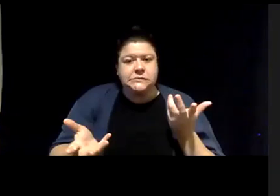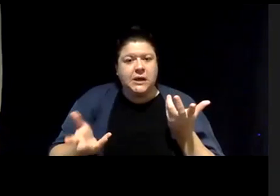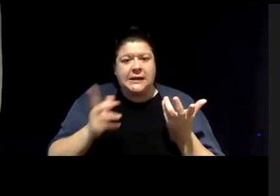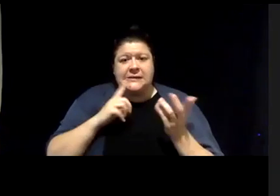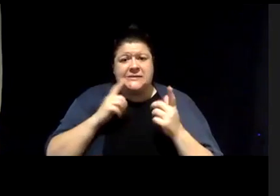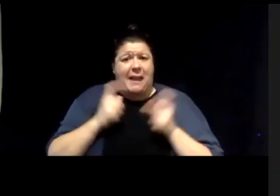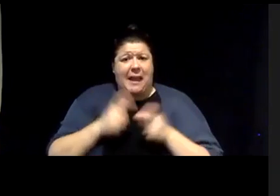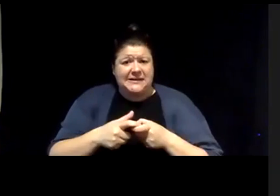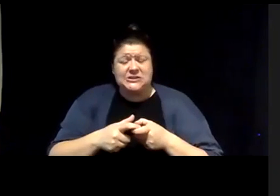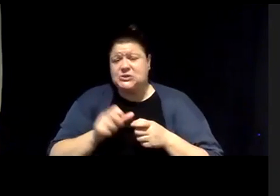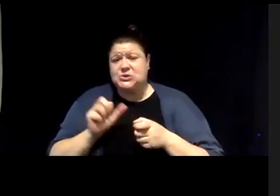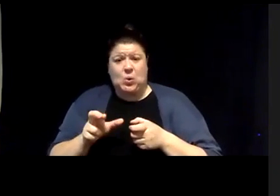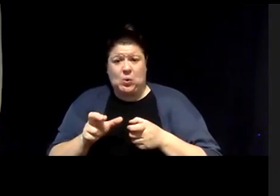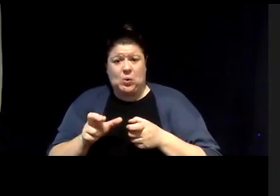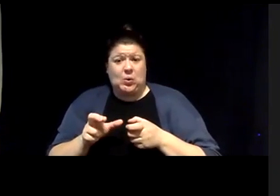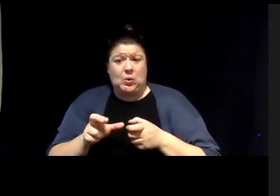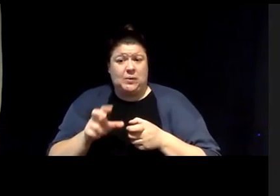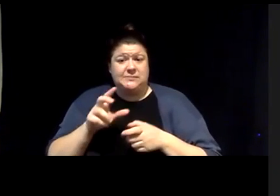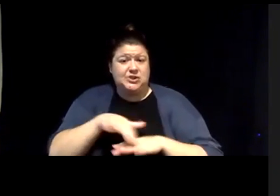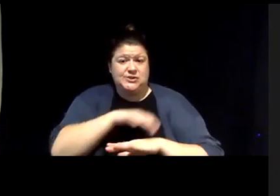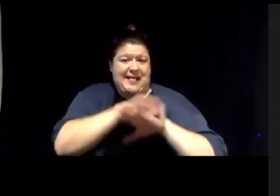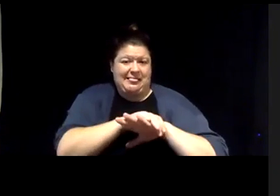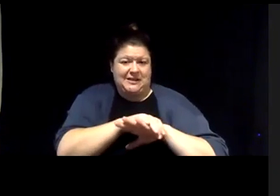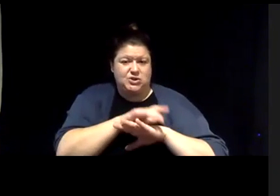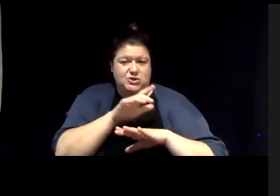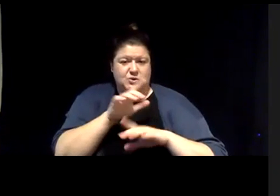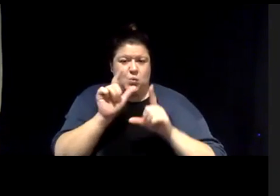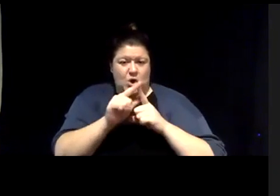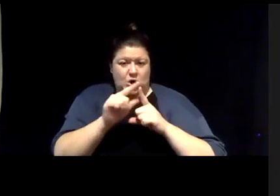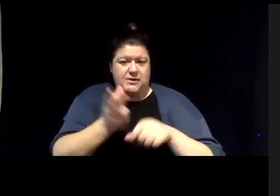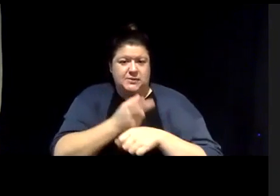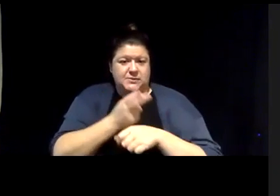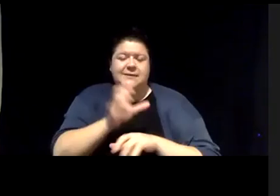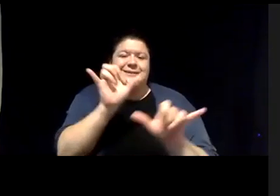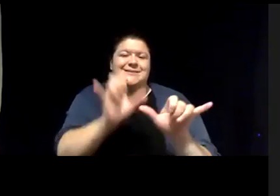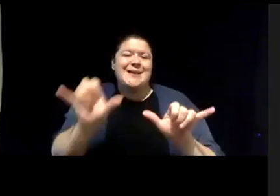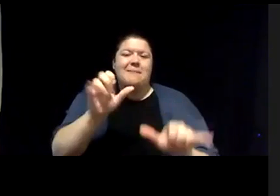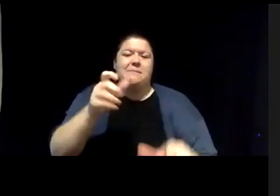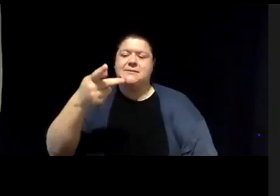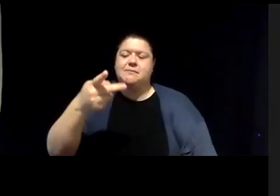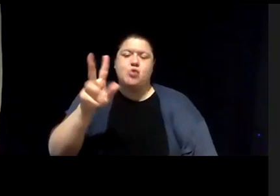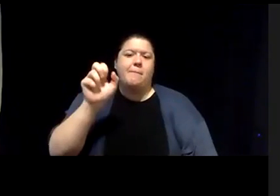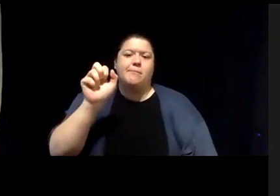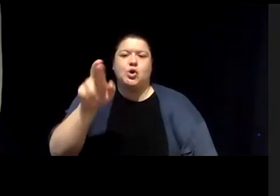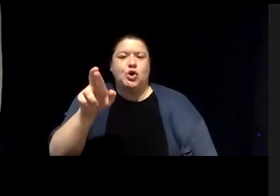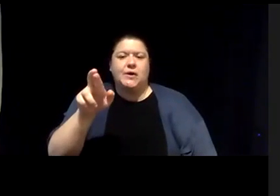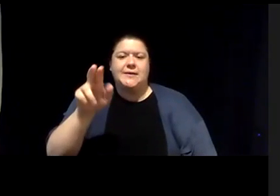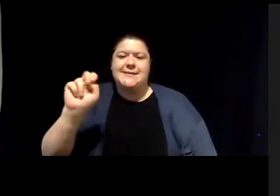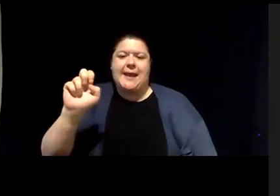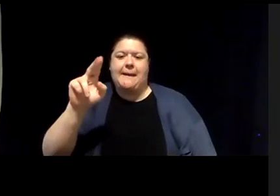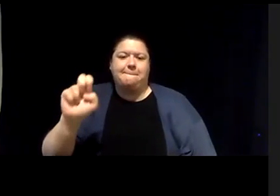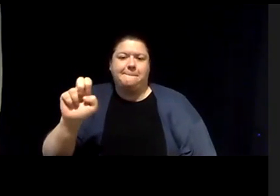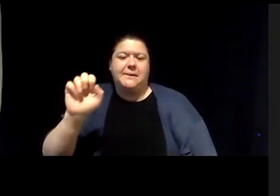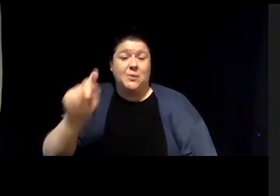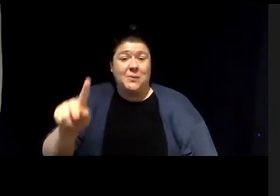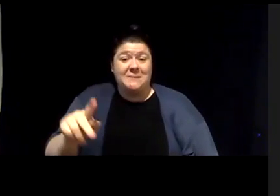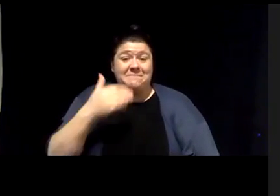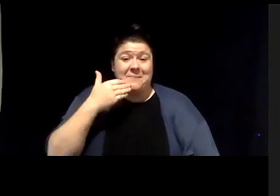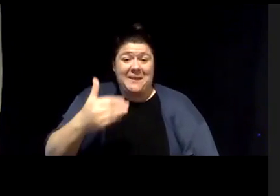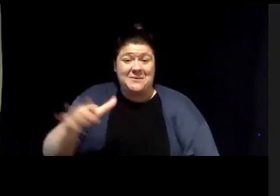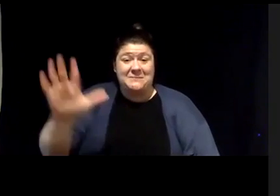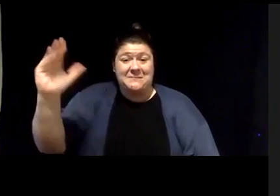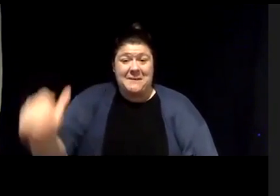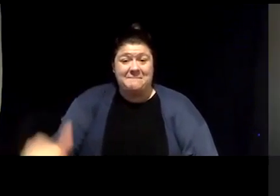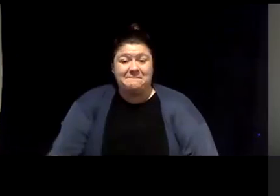definition in Spanish, or can I just say it the same thing? No, it's the same thing because it's a proper name. Awesome. Thank you so much. All